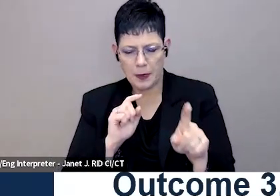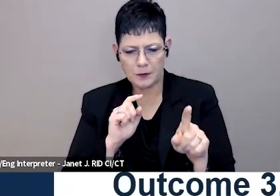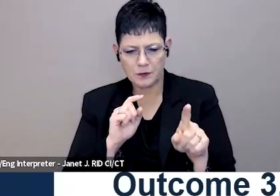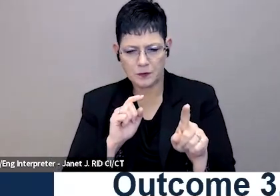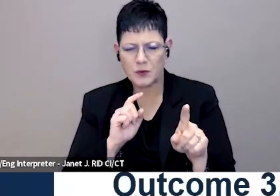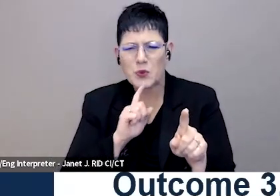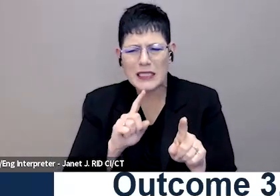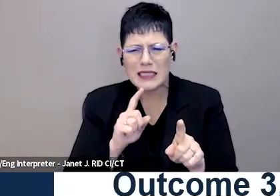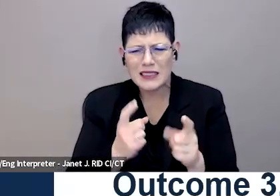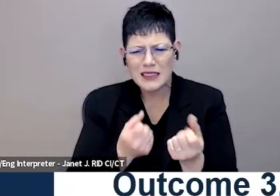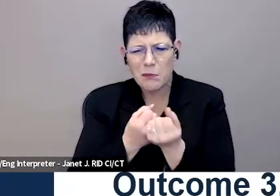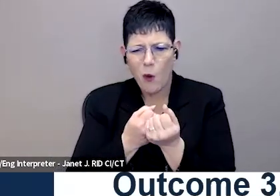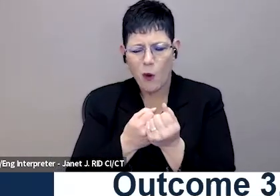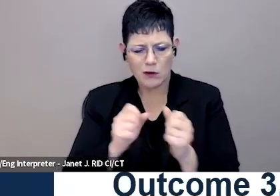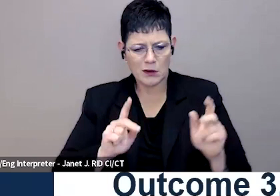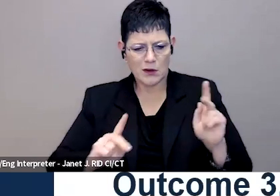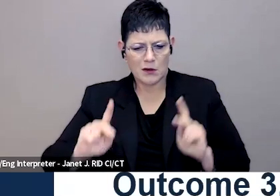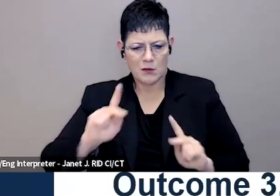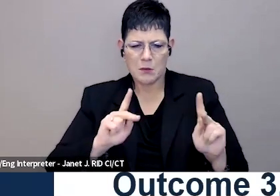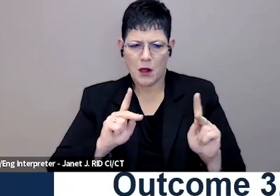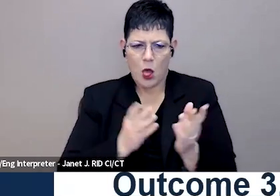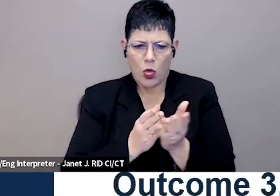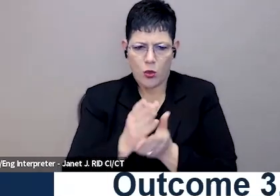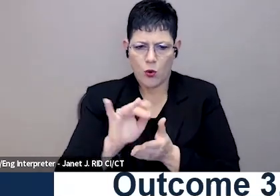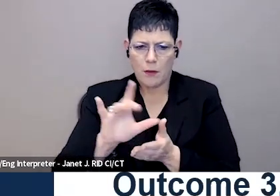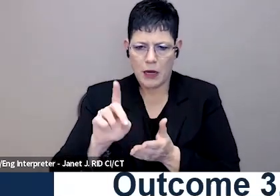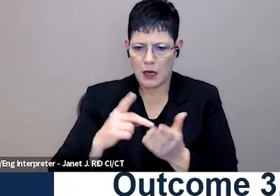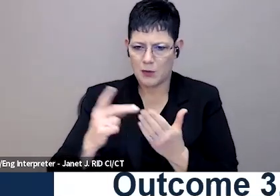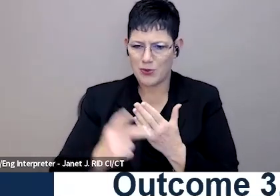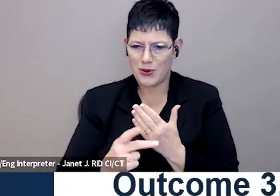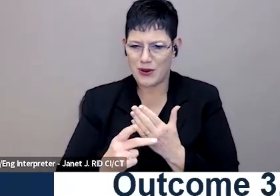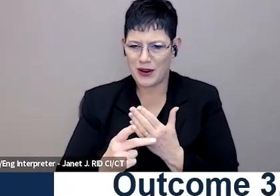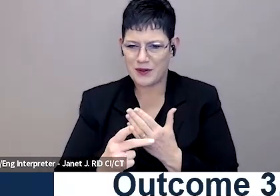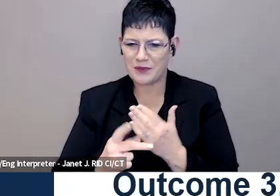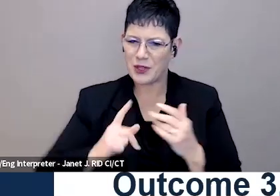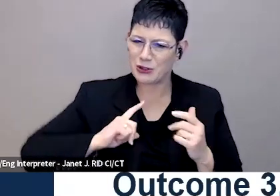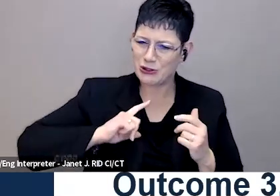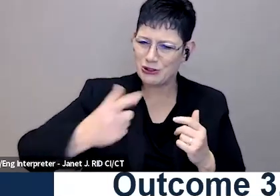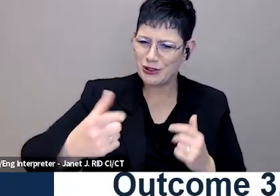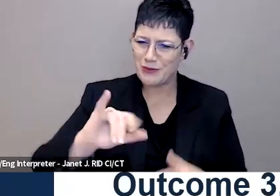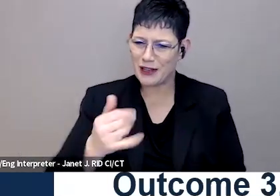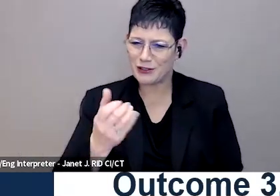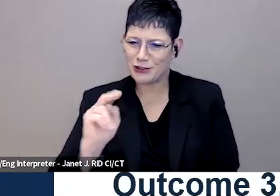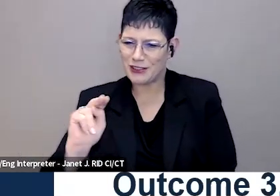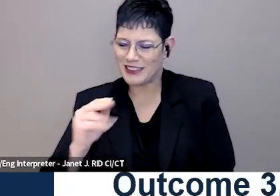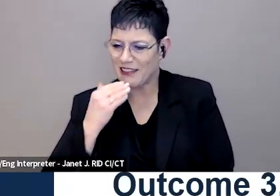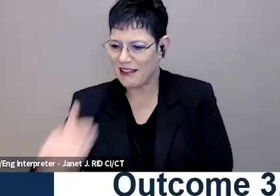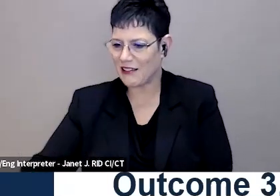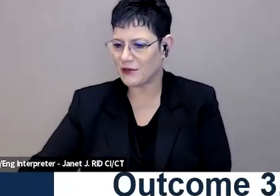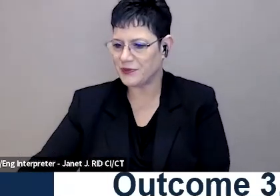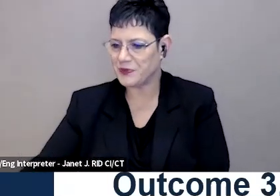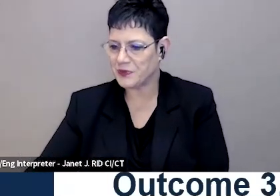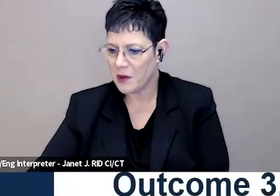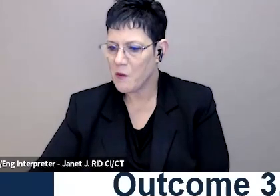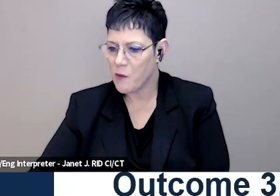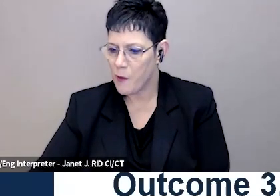to support family caregivers through the Medicaid program. I'll turn it back to you, Jason. Great.